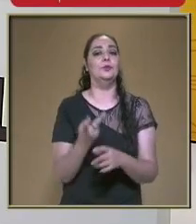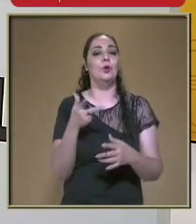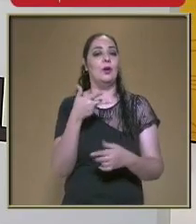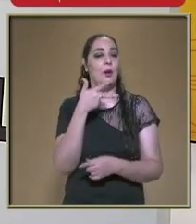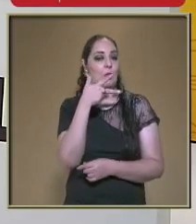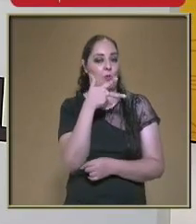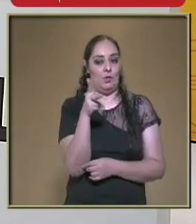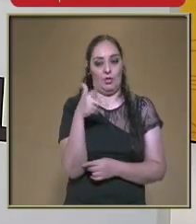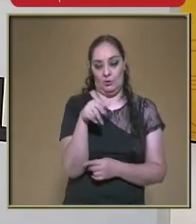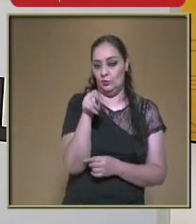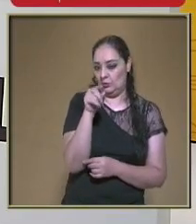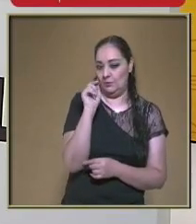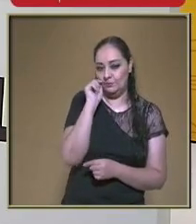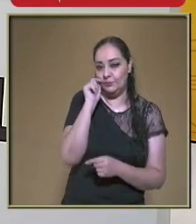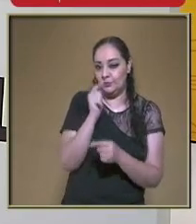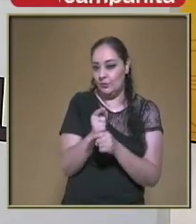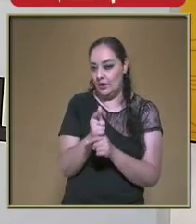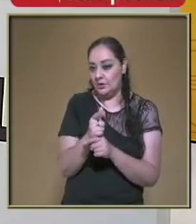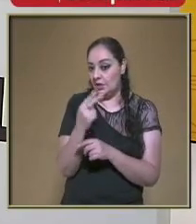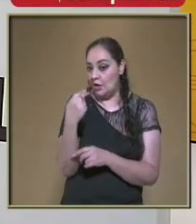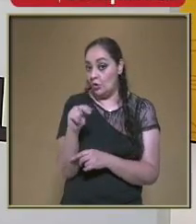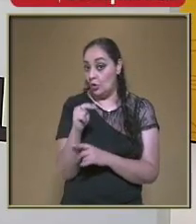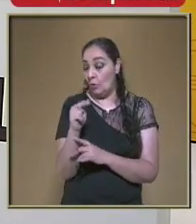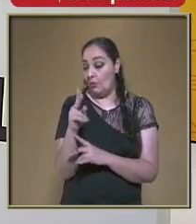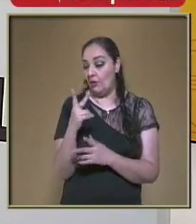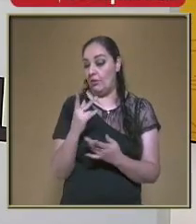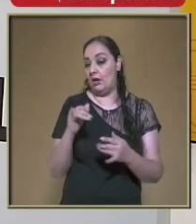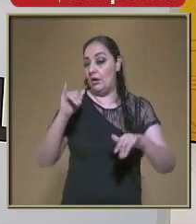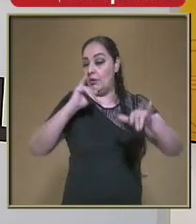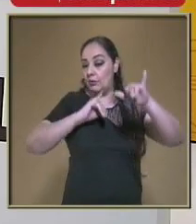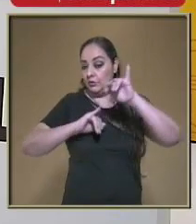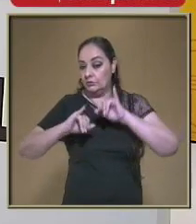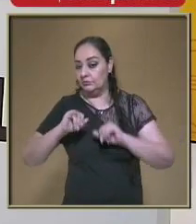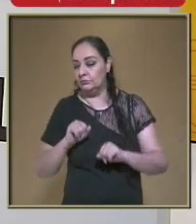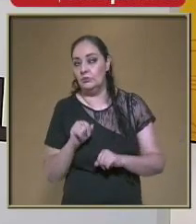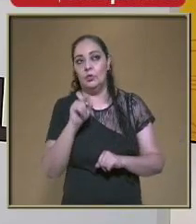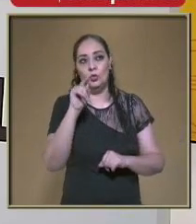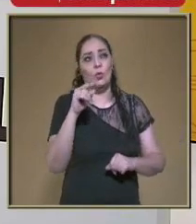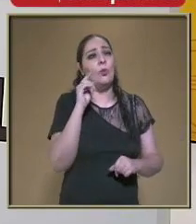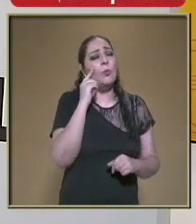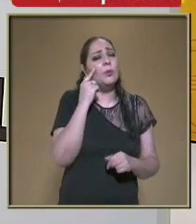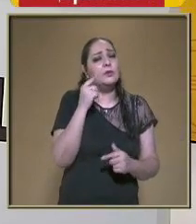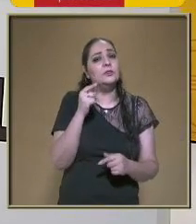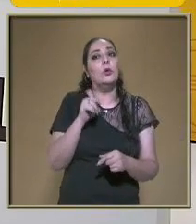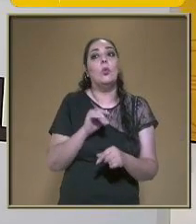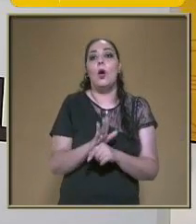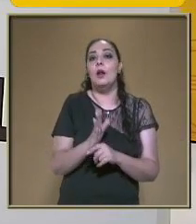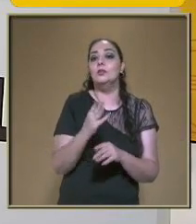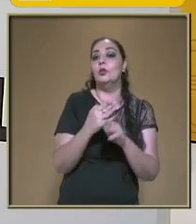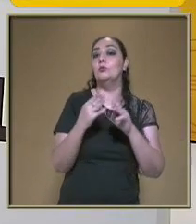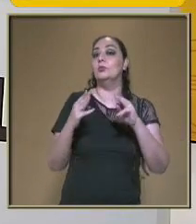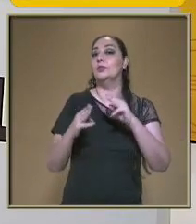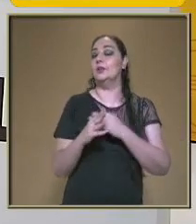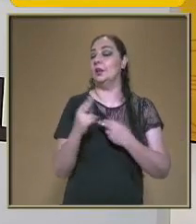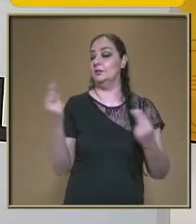you identify the name of the practice? Did you identify what are the